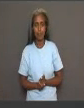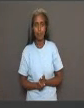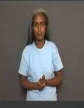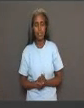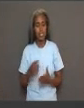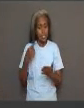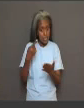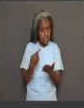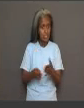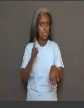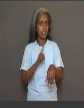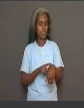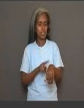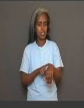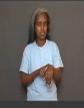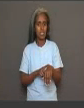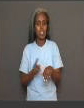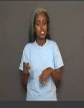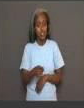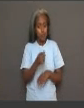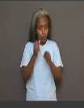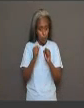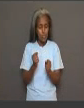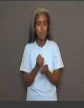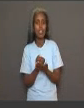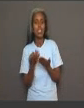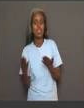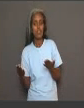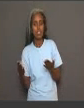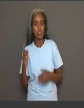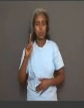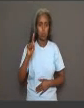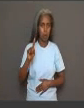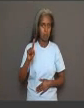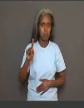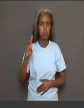In this case, the possible events are